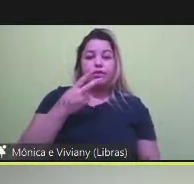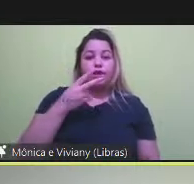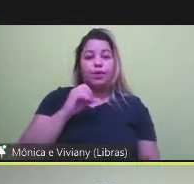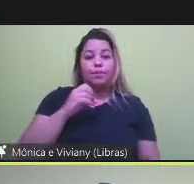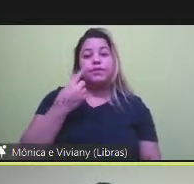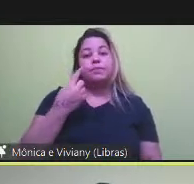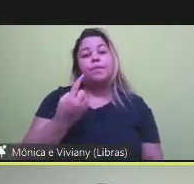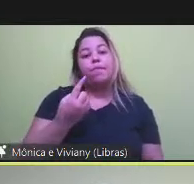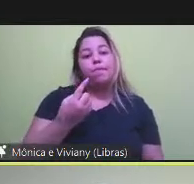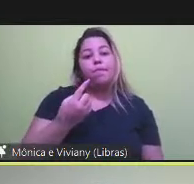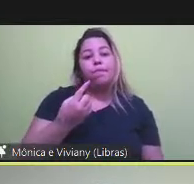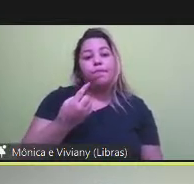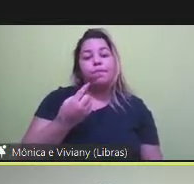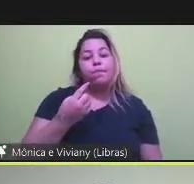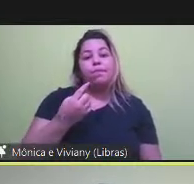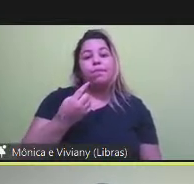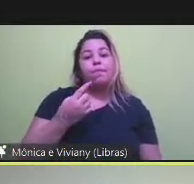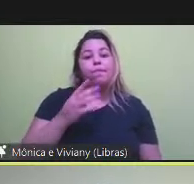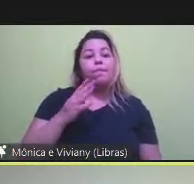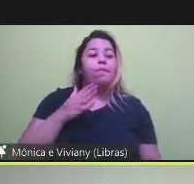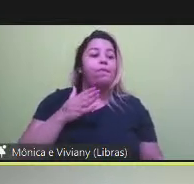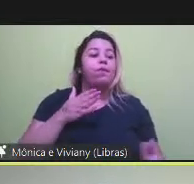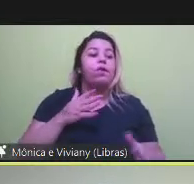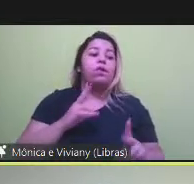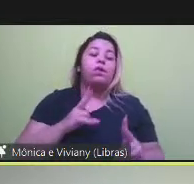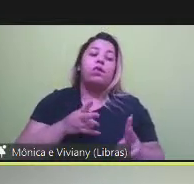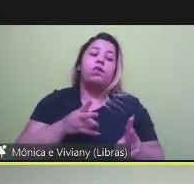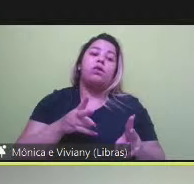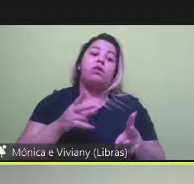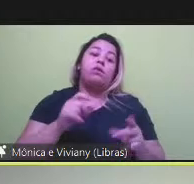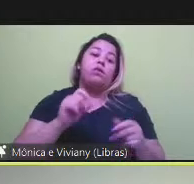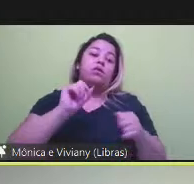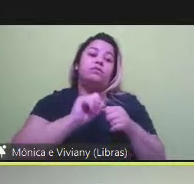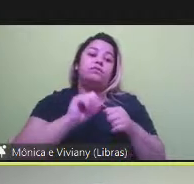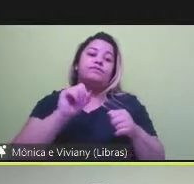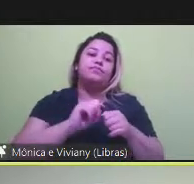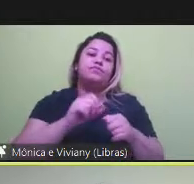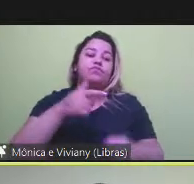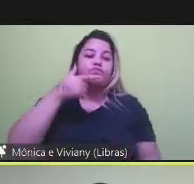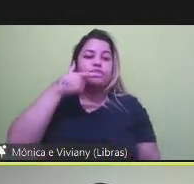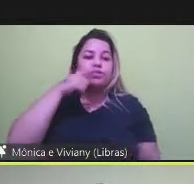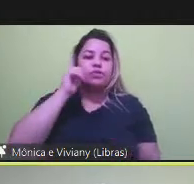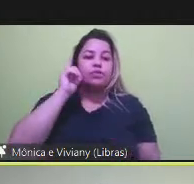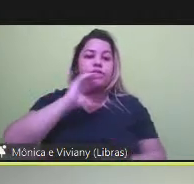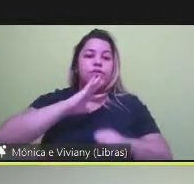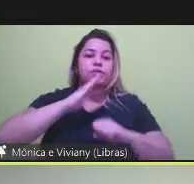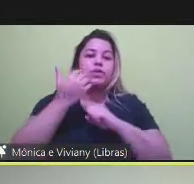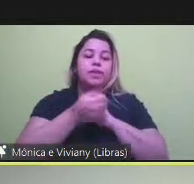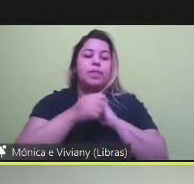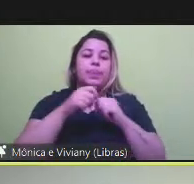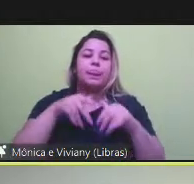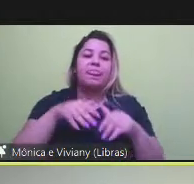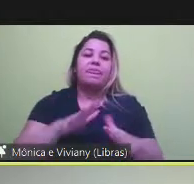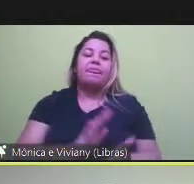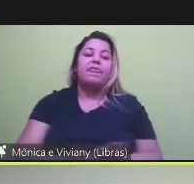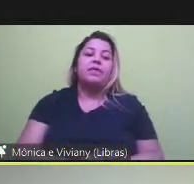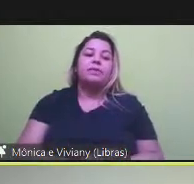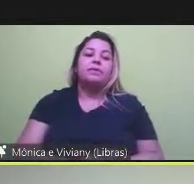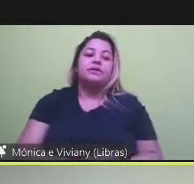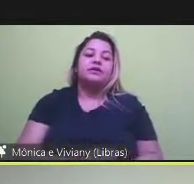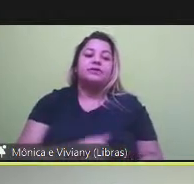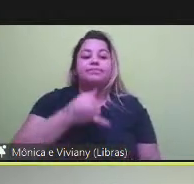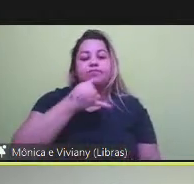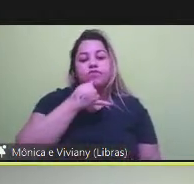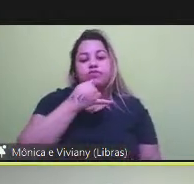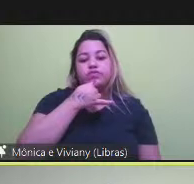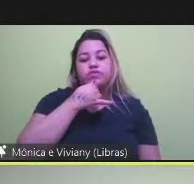in 2021, 2020, we were able to do it before the decree of the